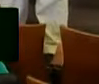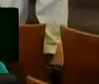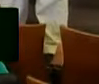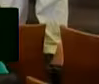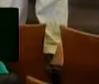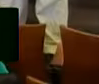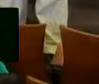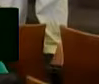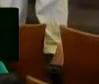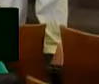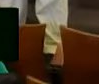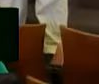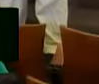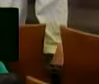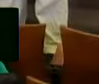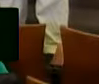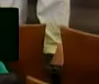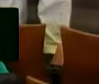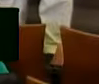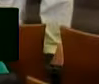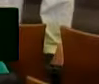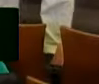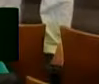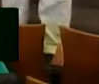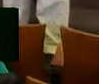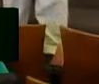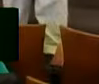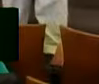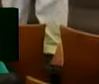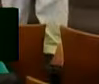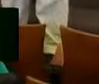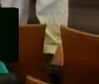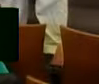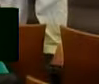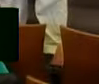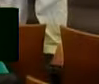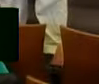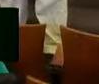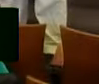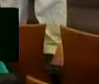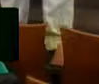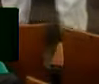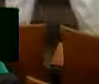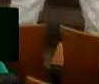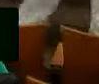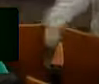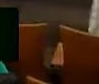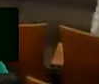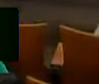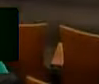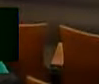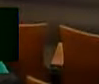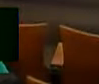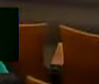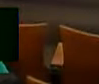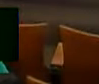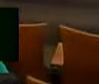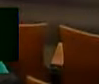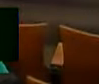It's the time of the 22nd Winter Olympic Games in Sochi, and Russia is in turmoil.